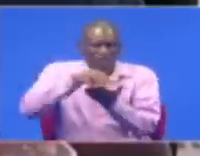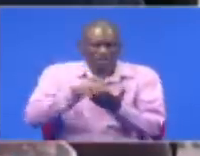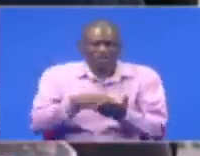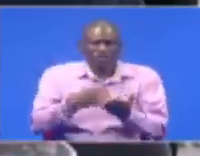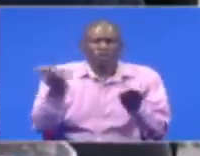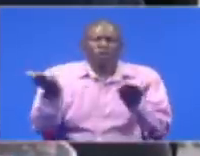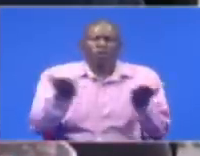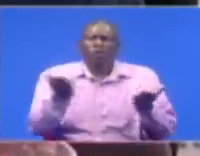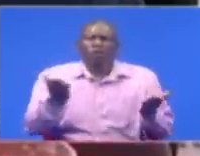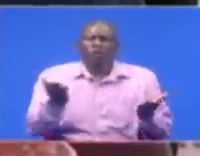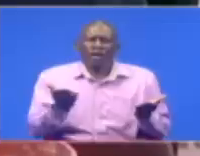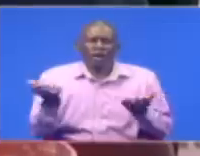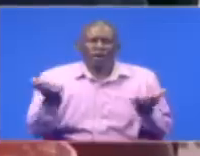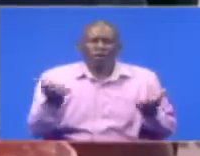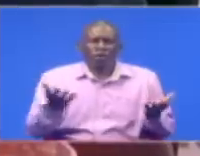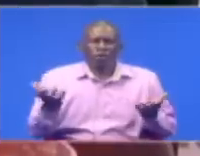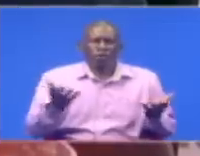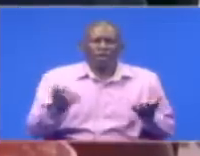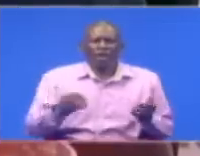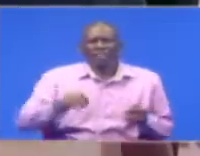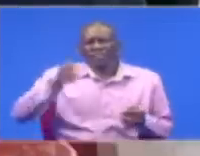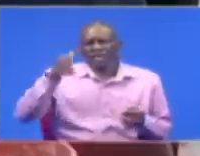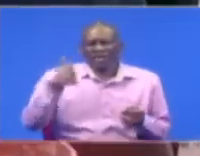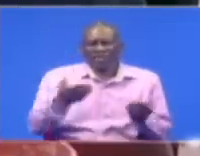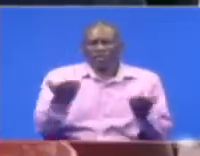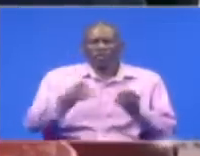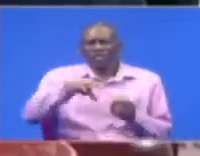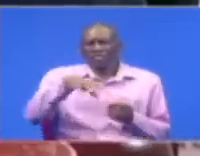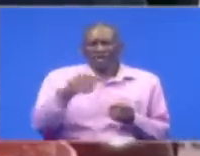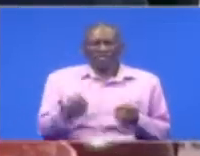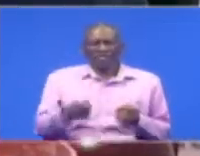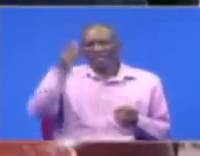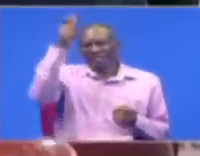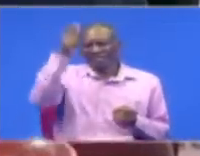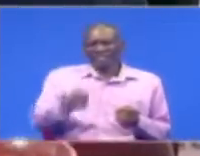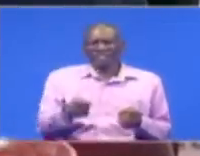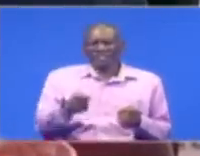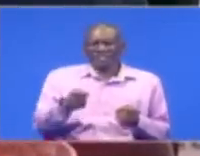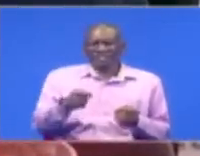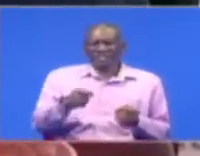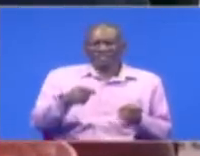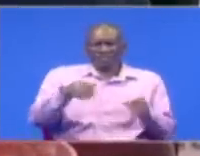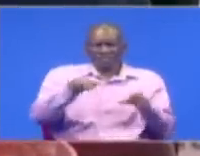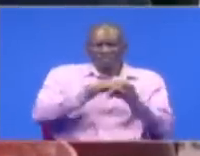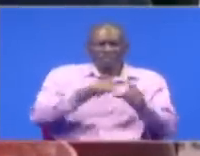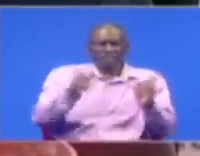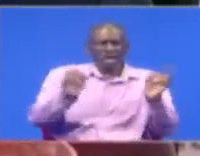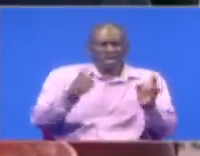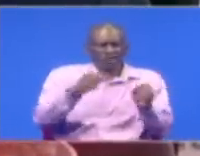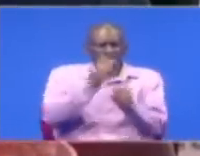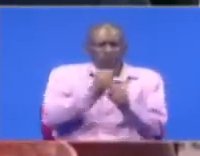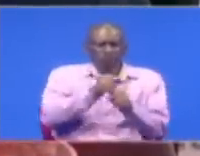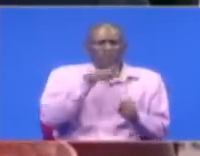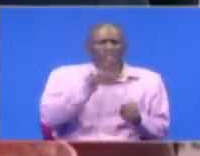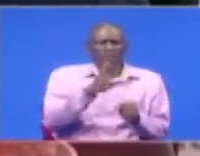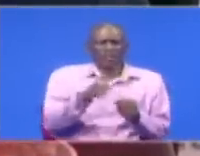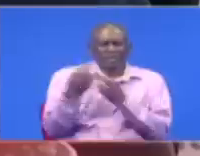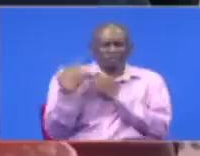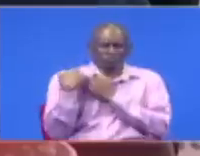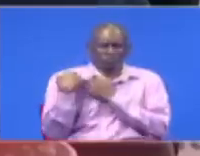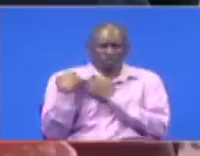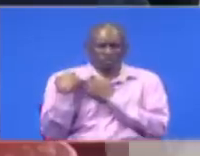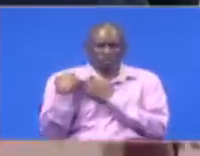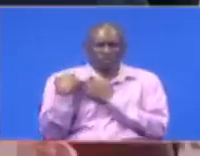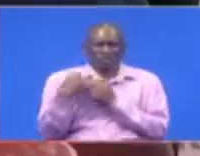where the other justice players are not playing ball? It